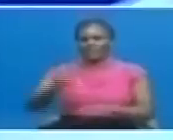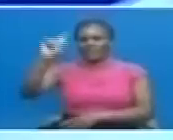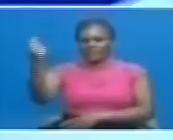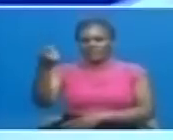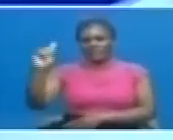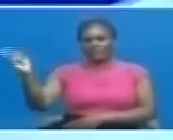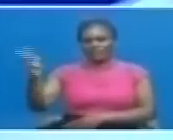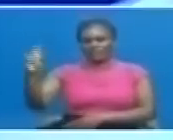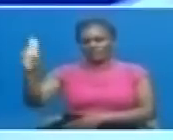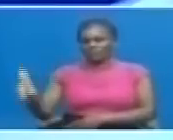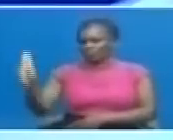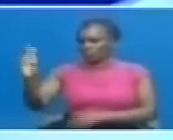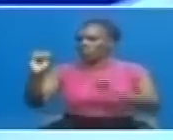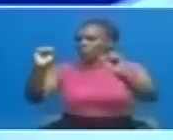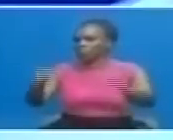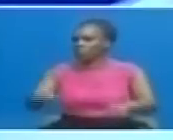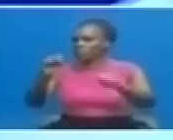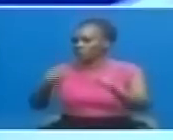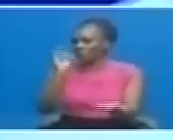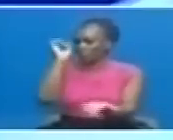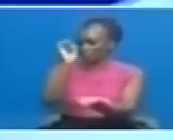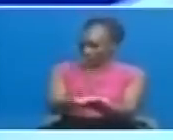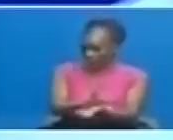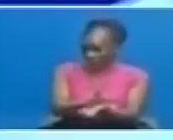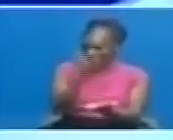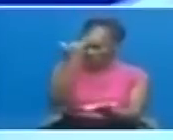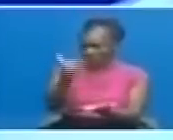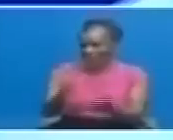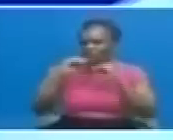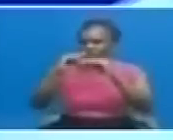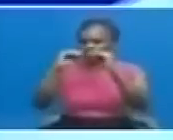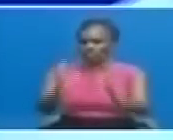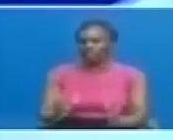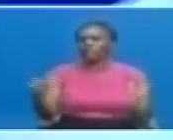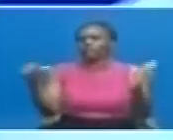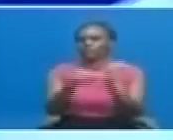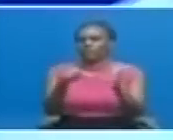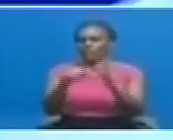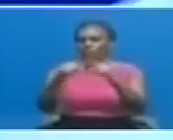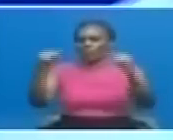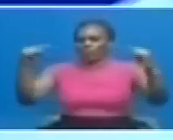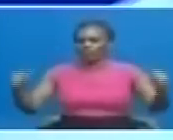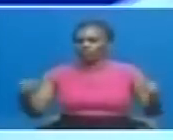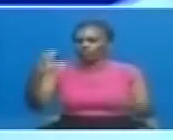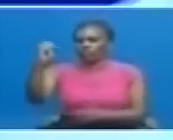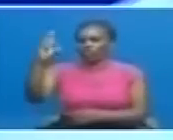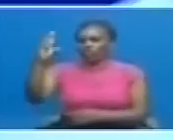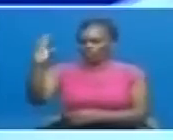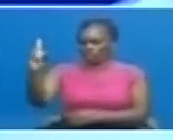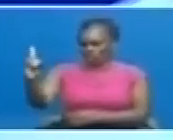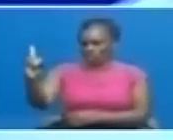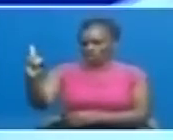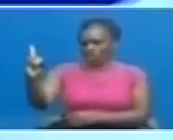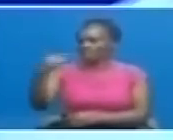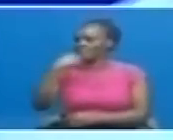Kenyan President Uhuru Kenyatta could face an impeachment motion over the teachers' pay dispute. The opposition Coalition for Reforms and